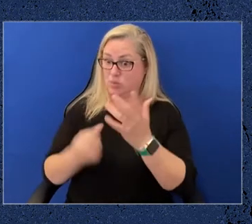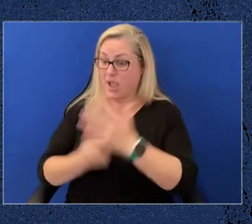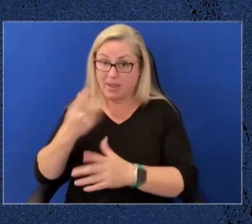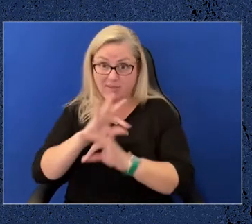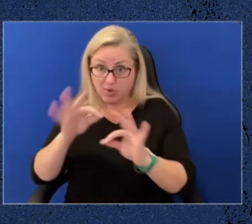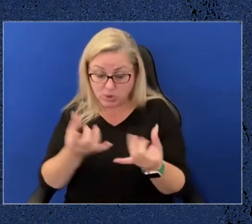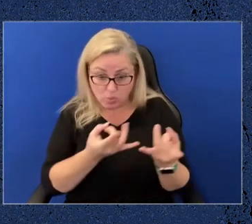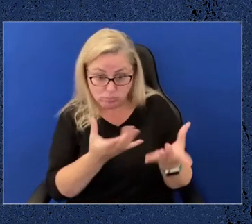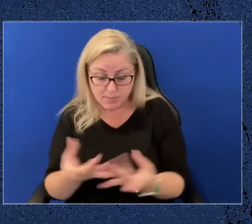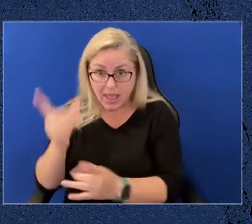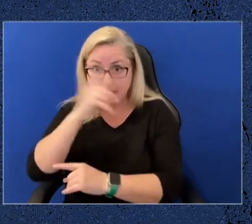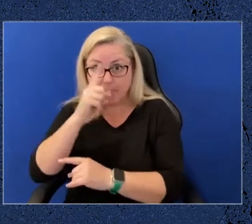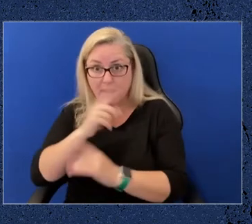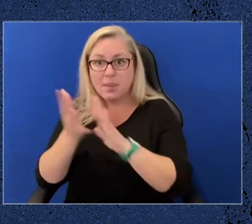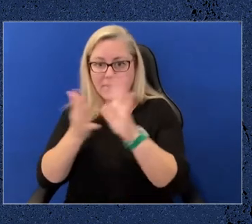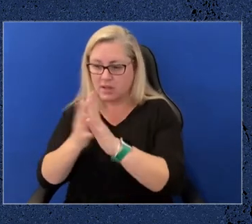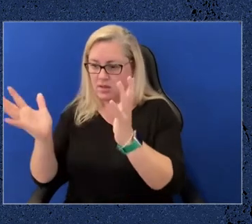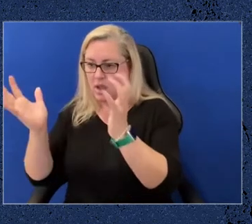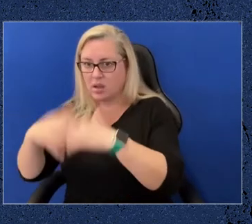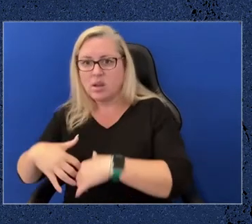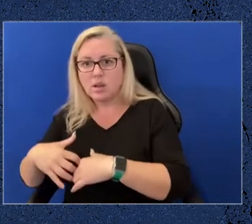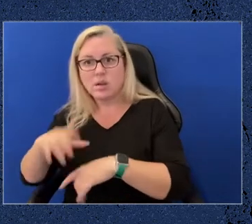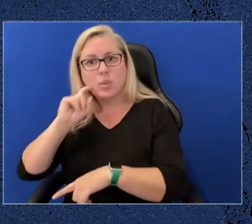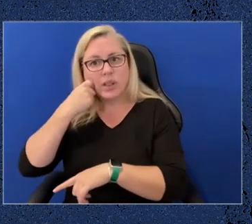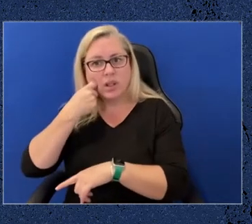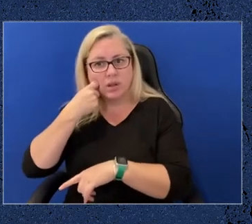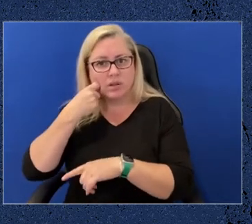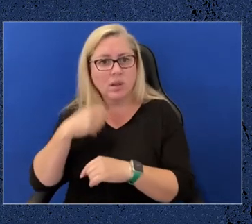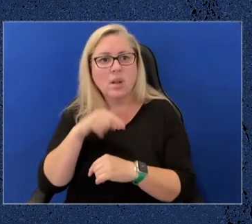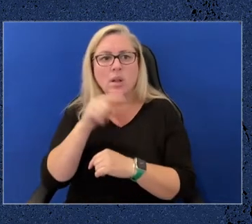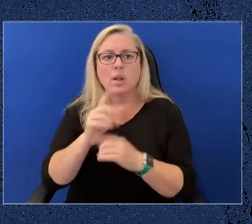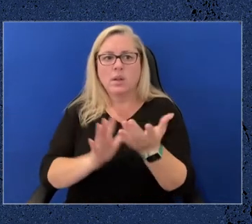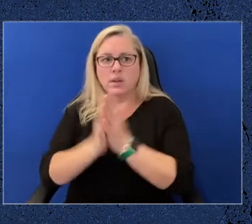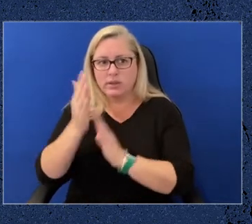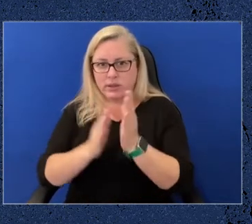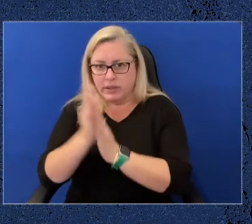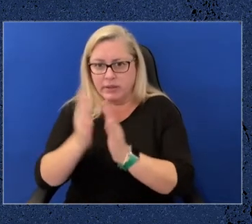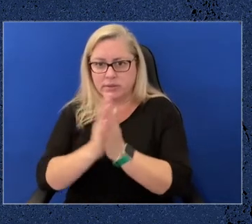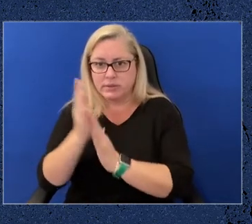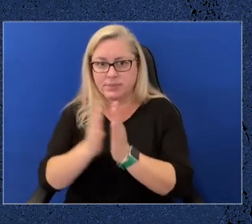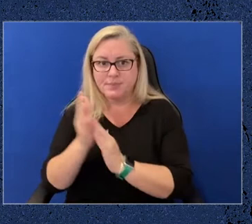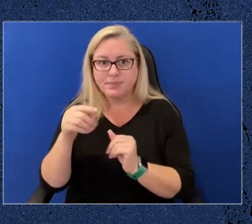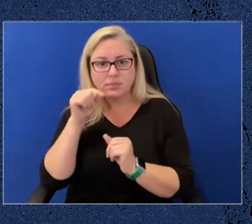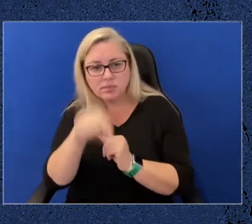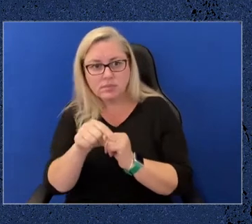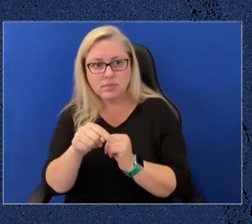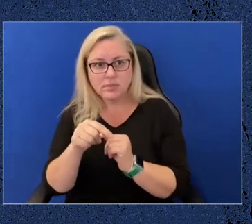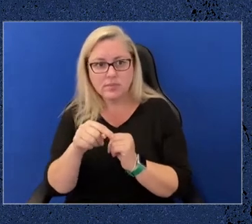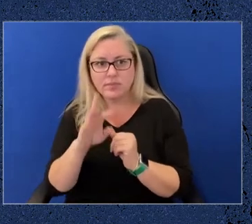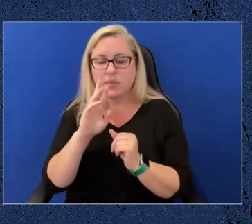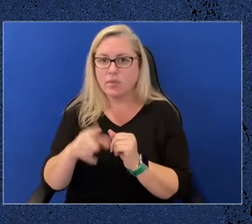But the interesting thing about the interest in fire from the non-Indigenous community is that it's not yet being matched by interest in Indigenous